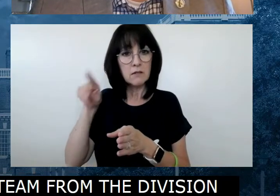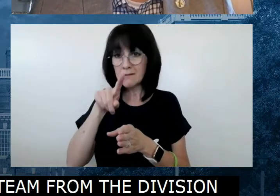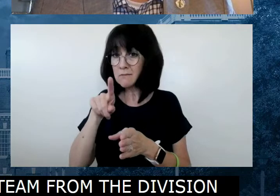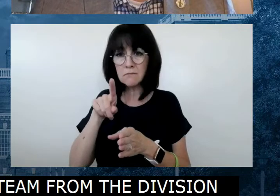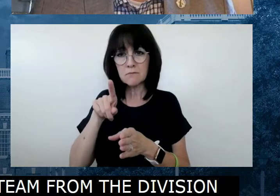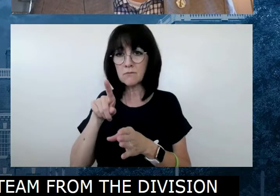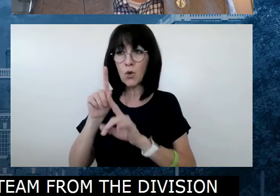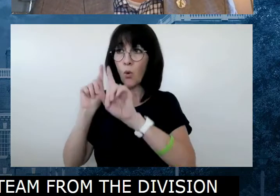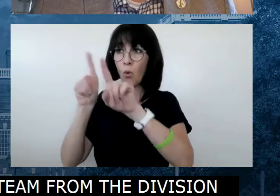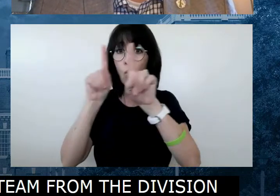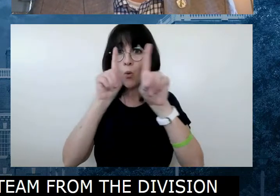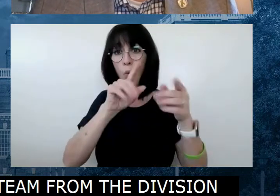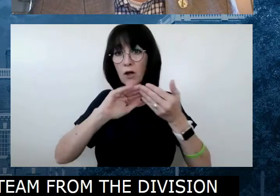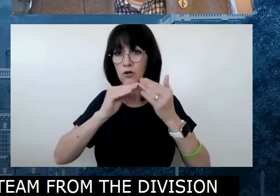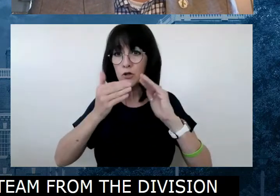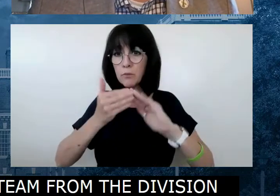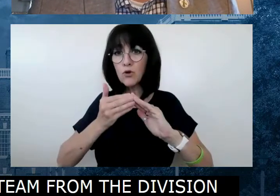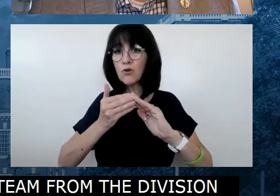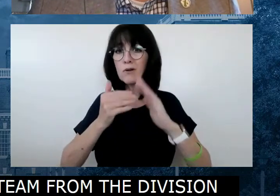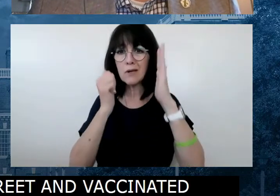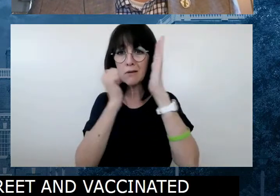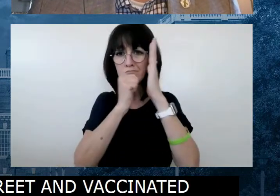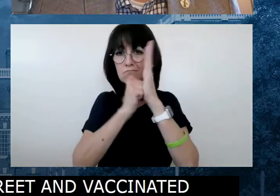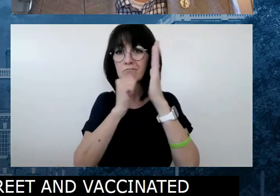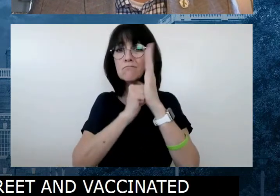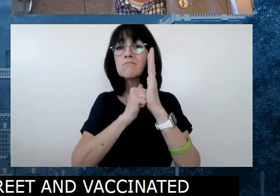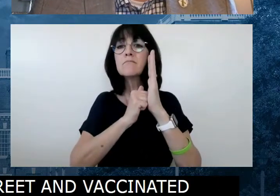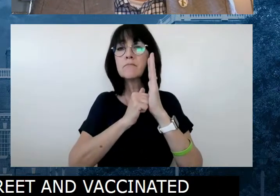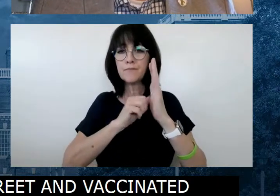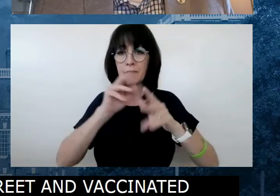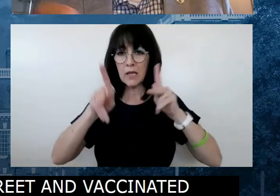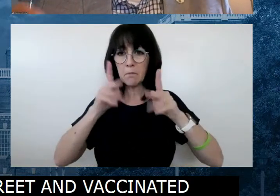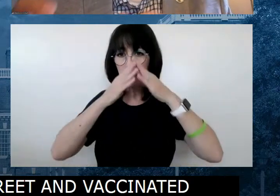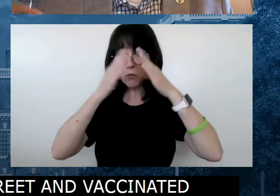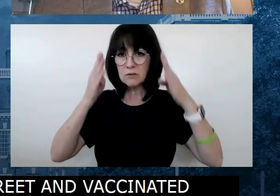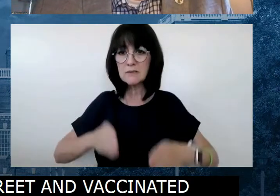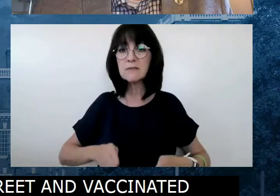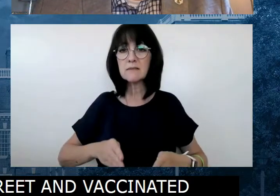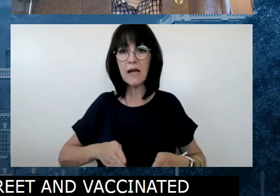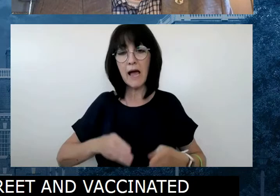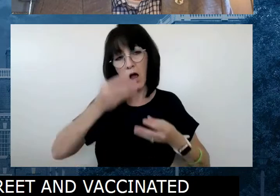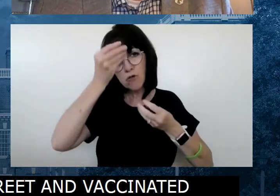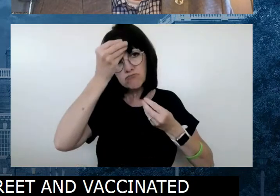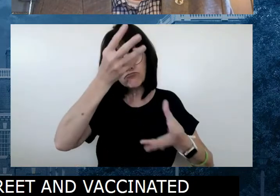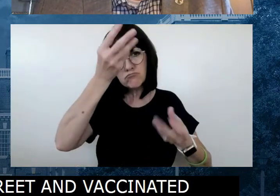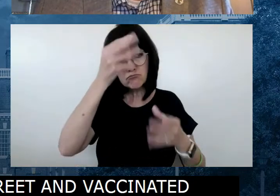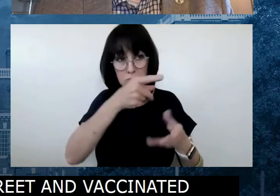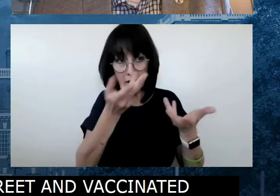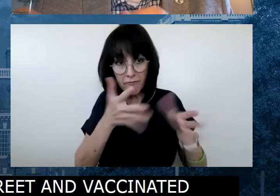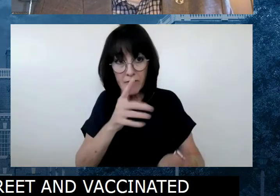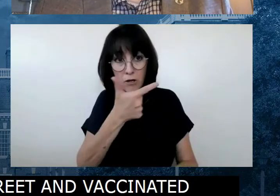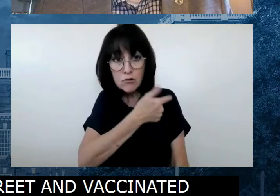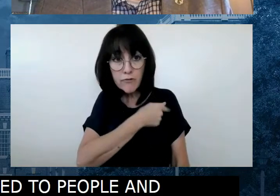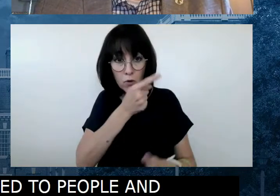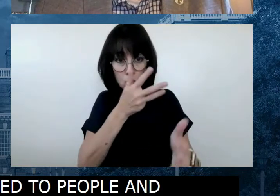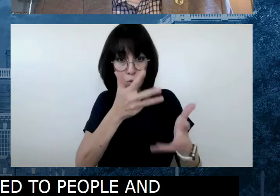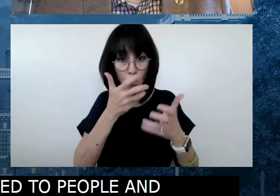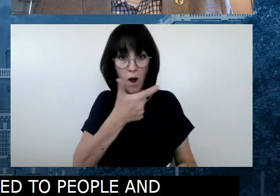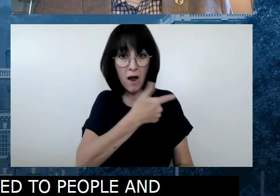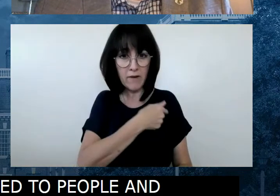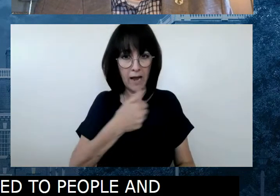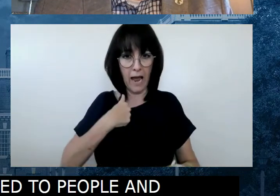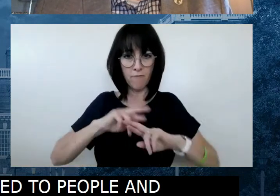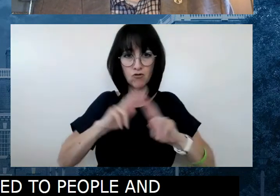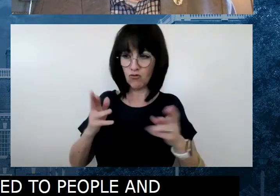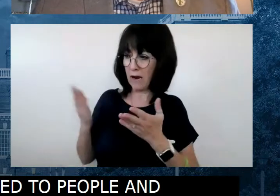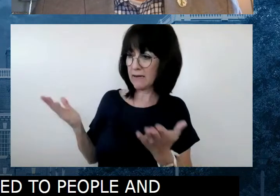to people, educated them about the importance of vaccine. And so for 8% that these events are getting, it's getting into the community. It's